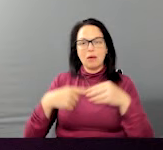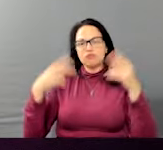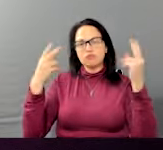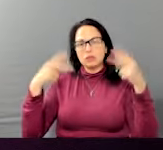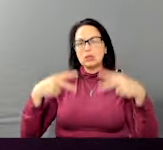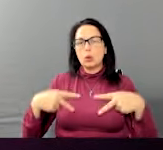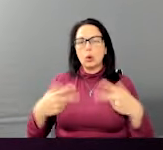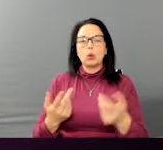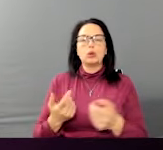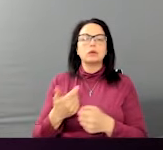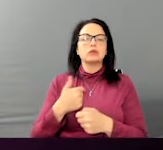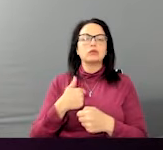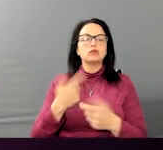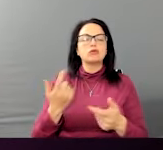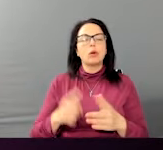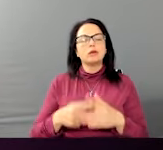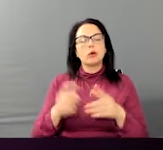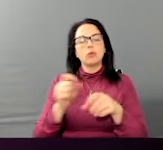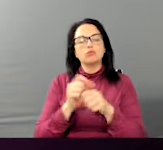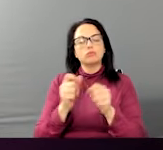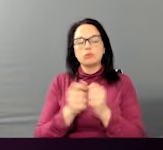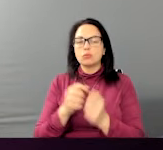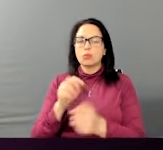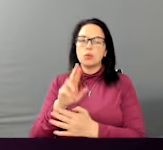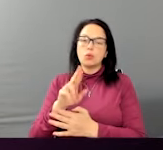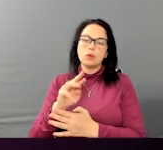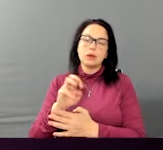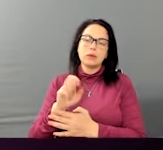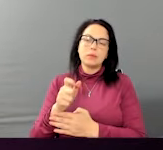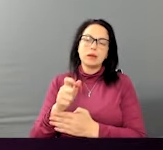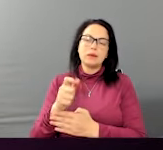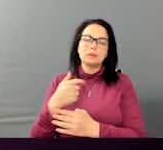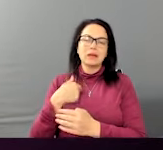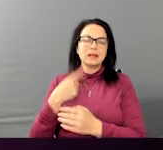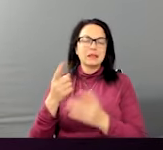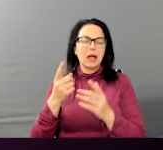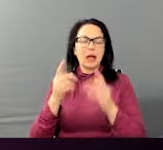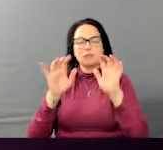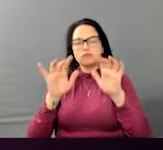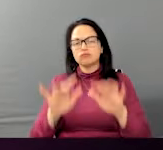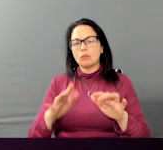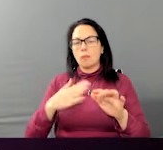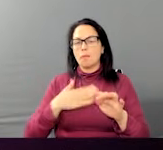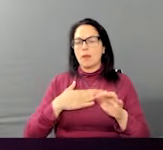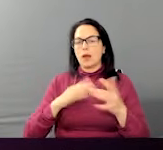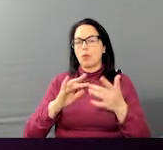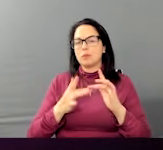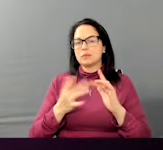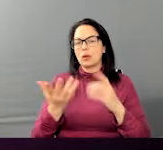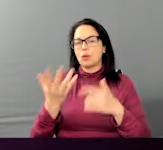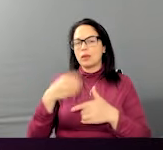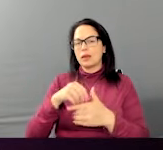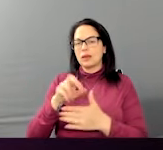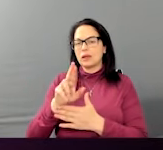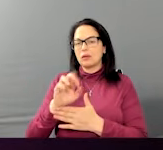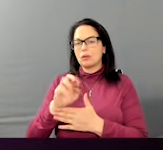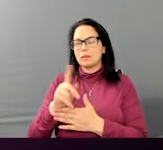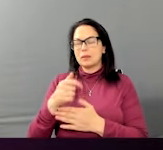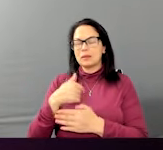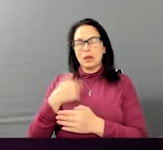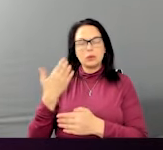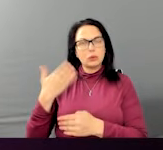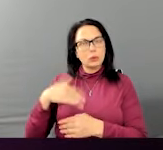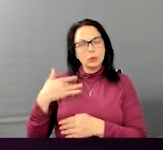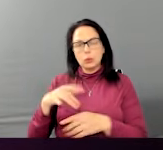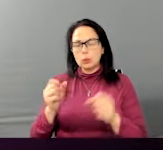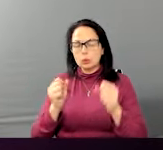So I joined up with Remix because I rewrote my website in Remix, and I was just so blown away that I didn't